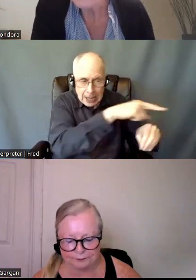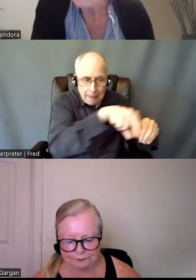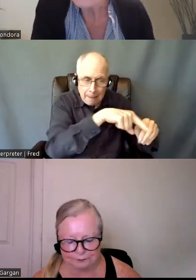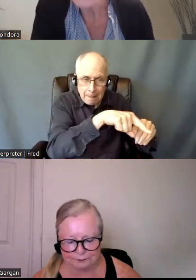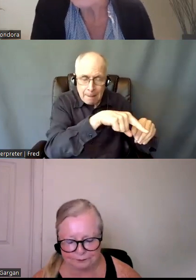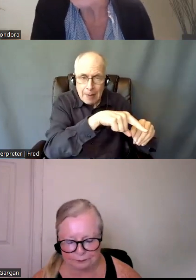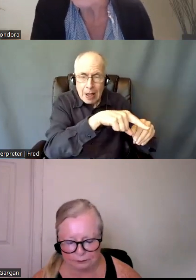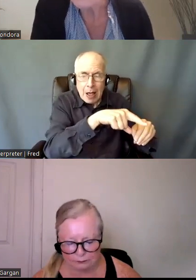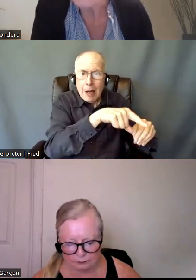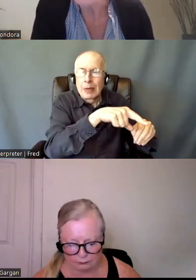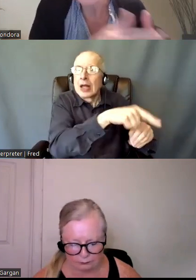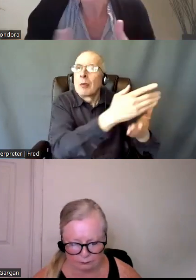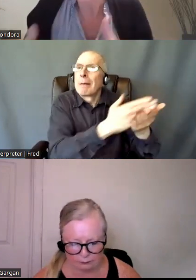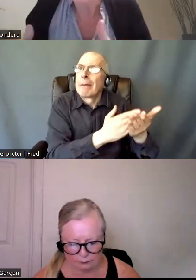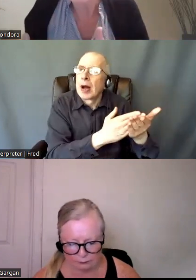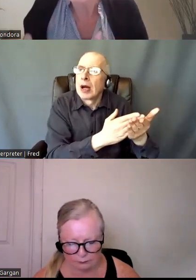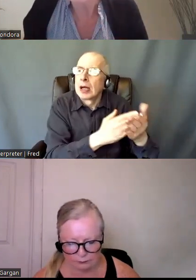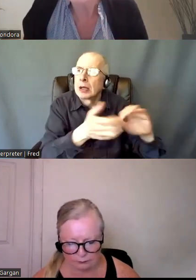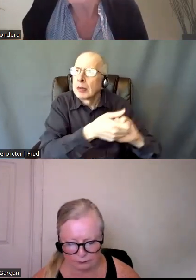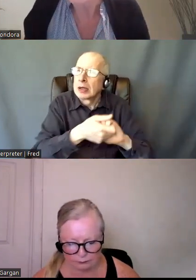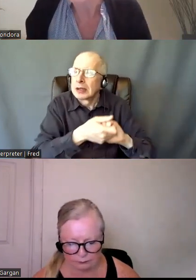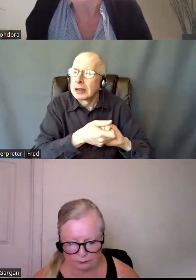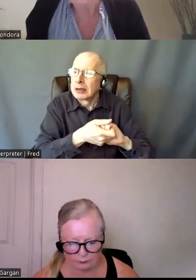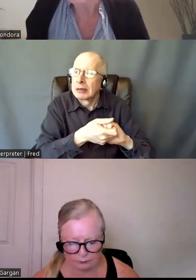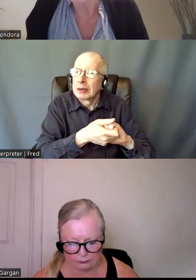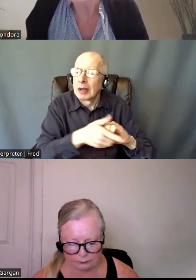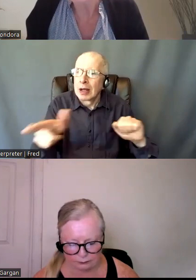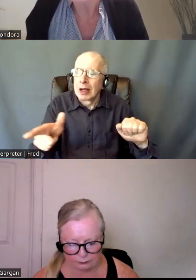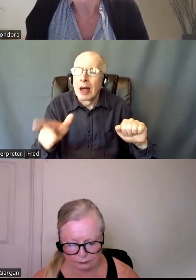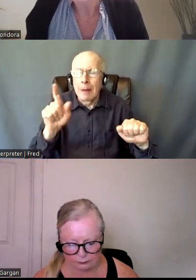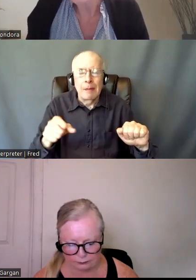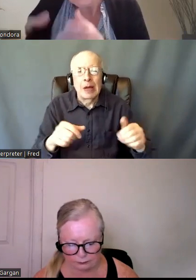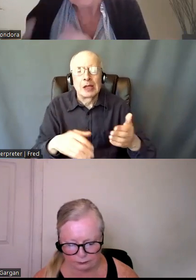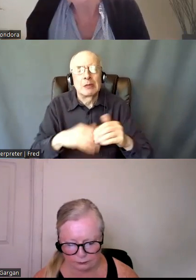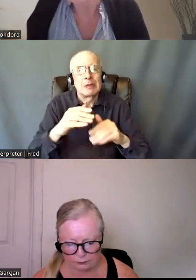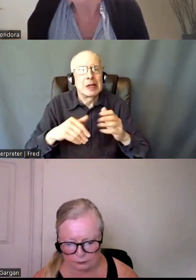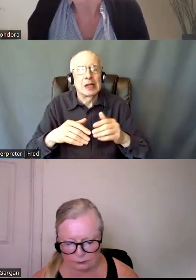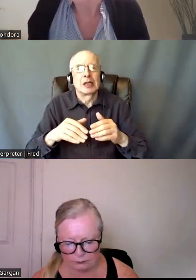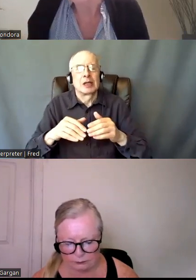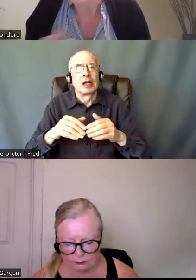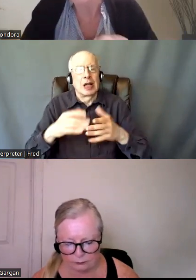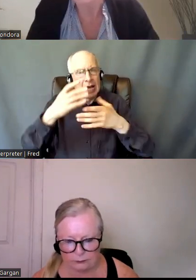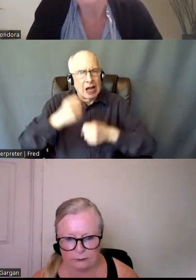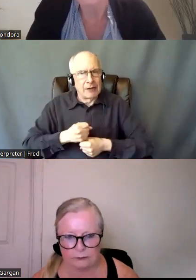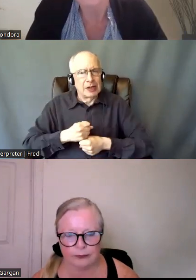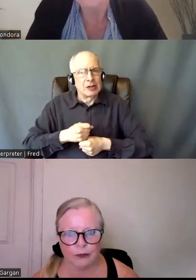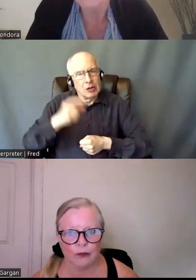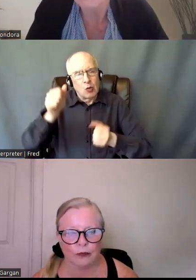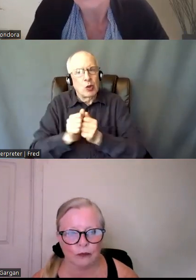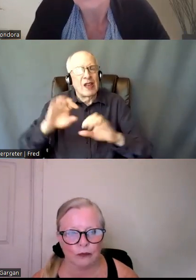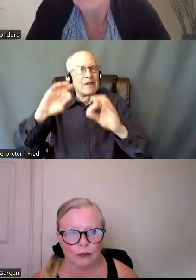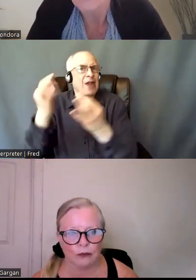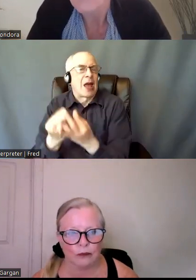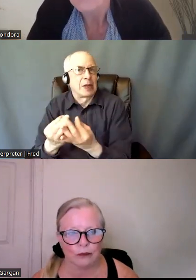of the person-centered partnership. We have to be really building capacity and confidence among family members and people who receive